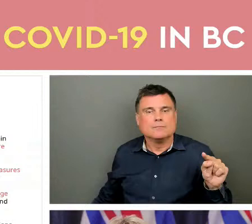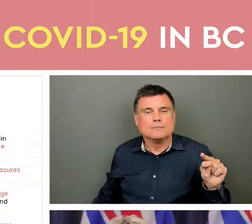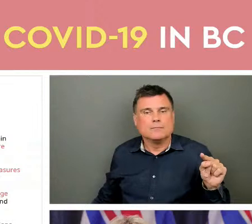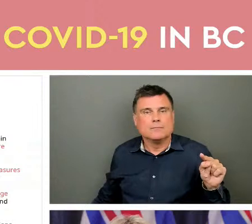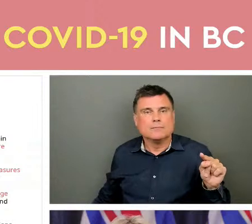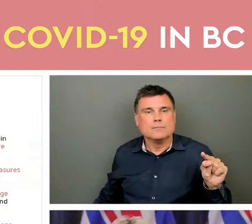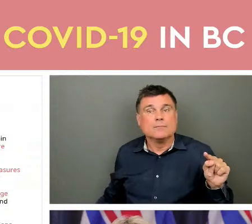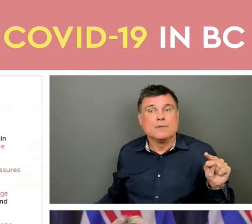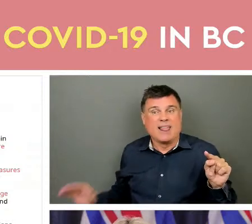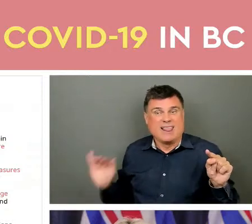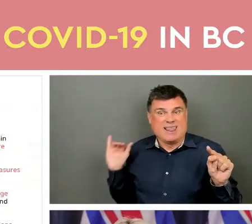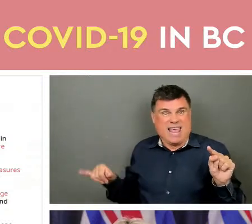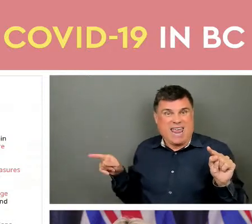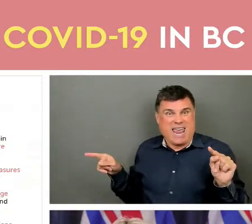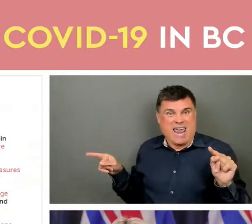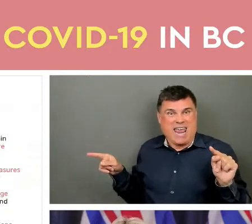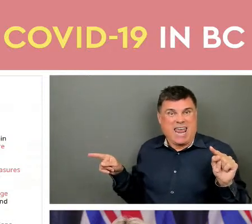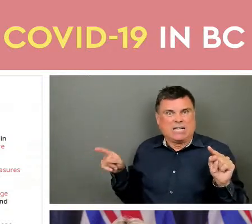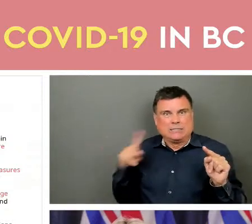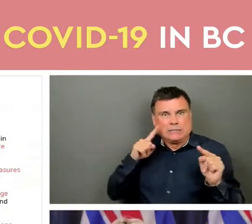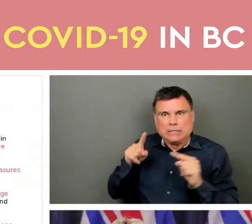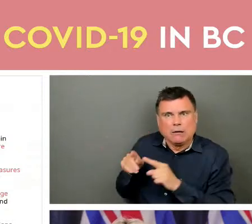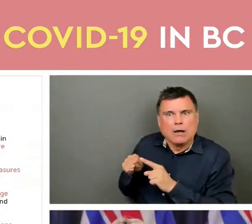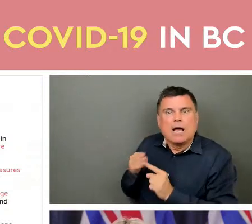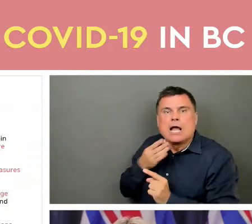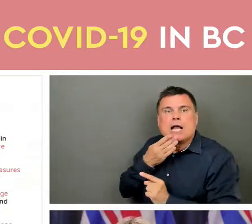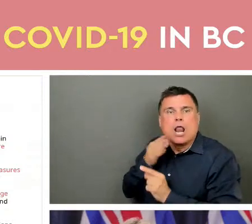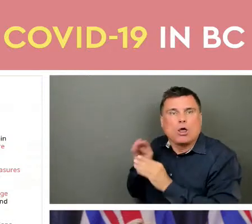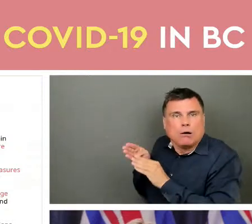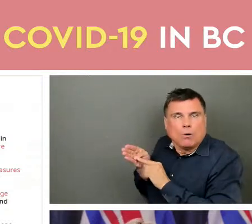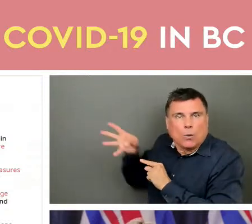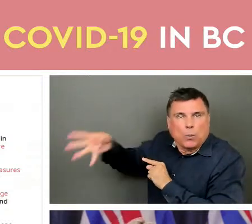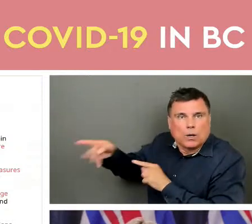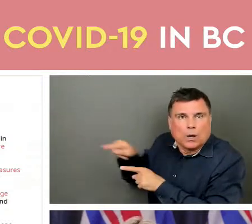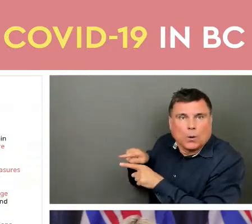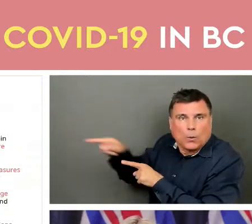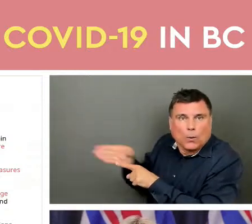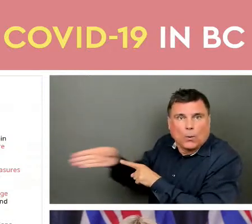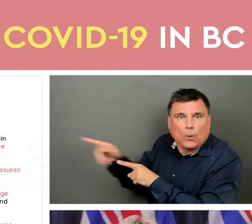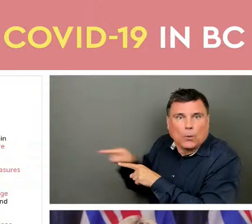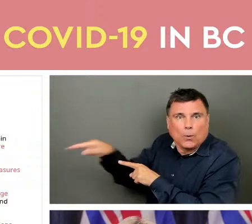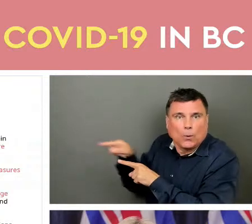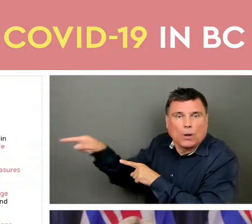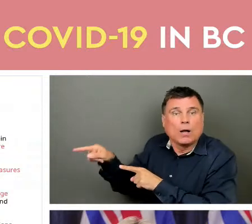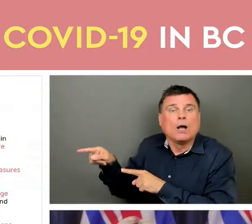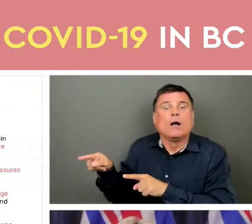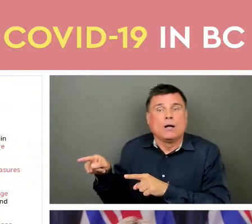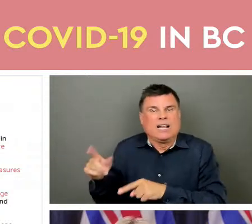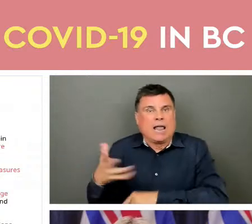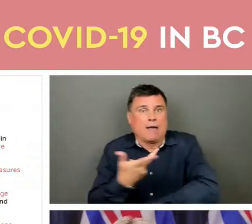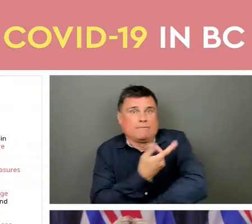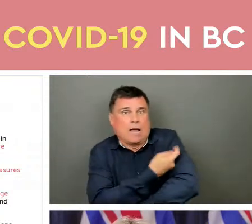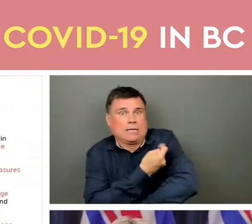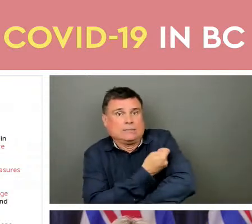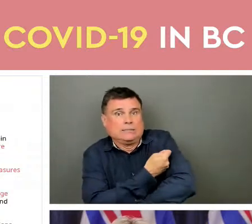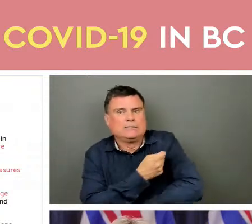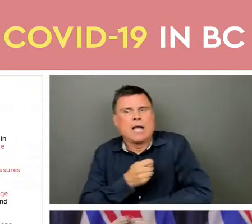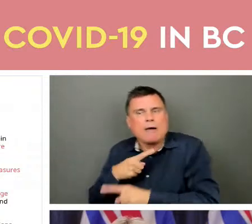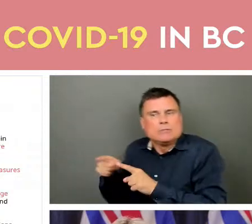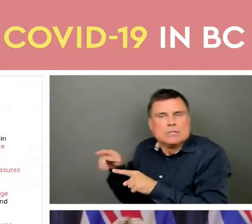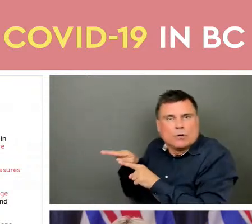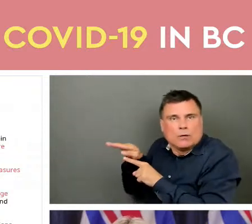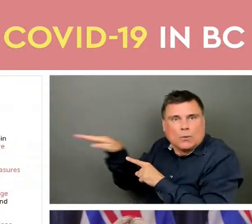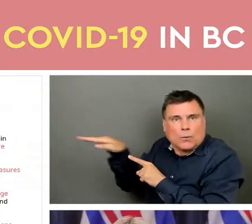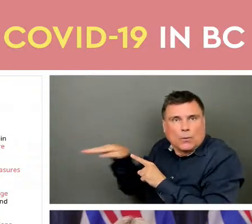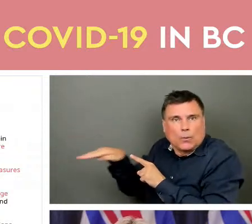contacts included with vaccination included in the model, and recognizing this was one of the things that helped us make the decision